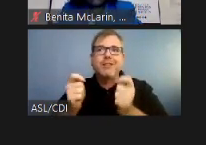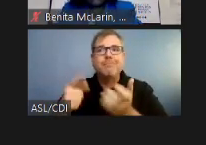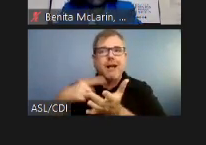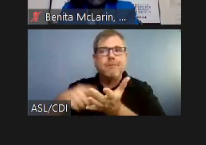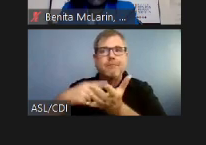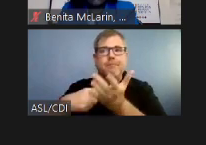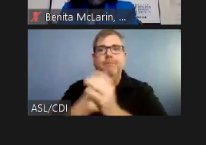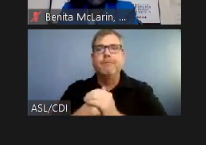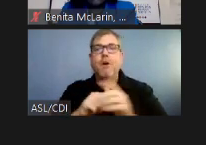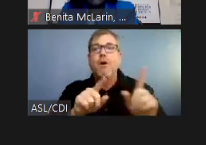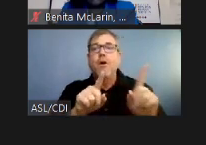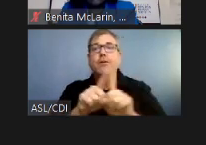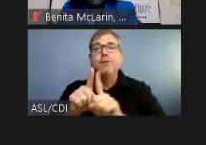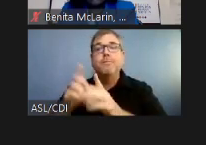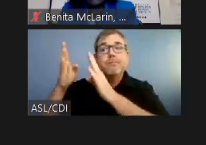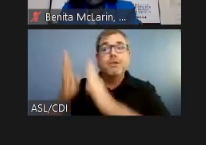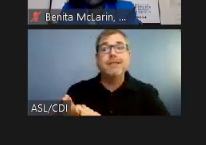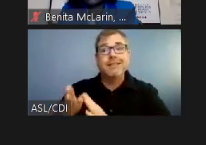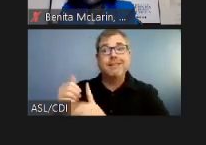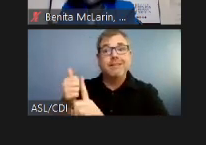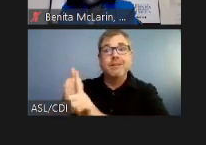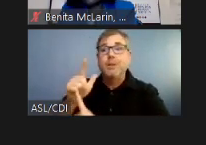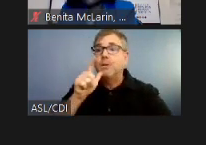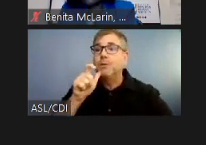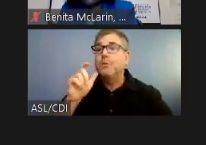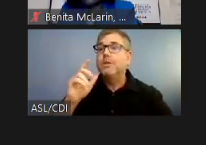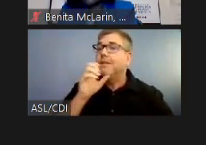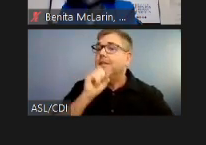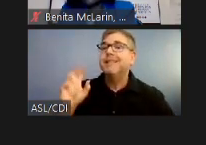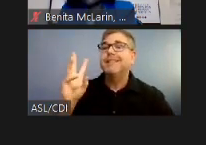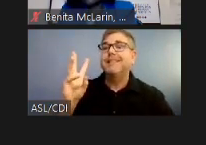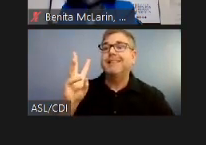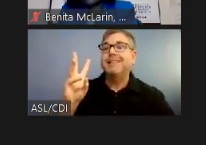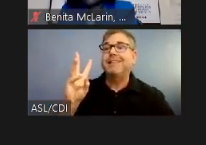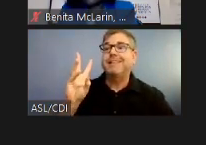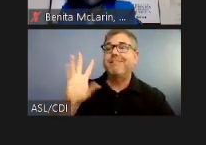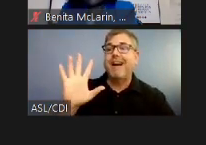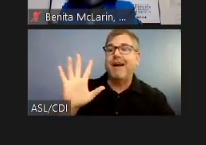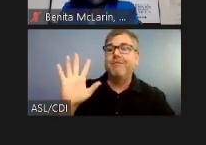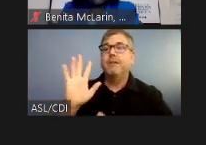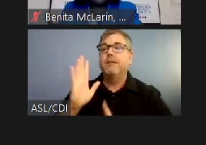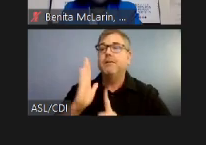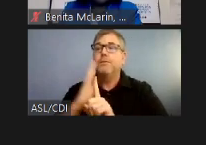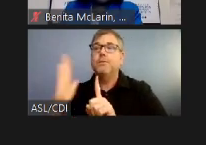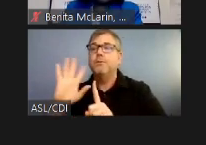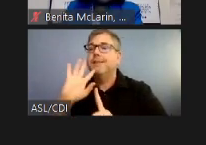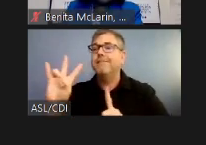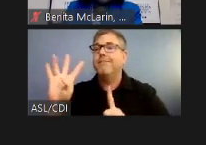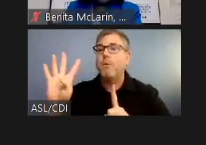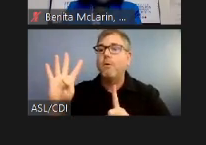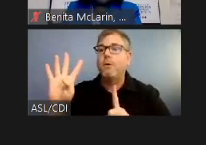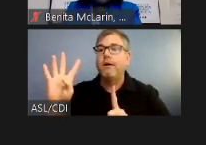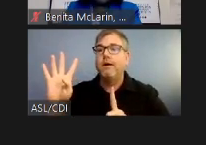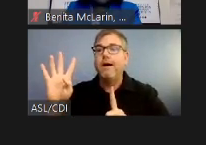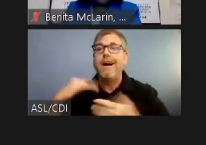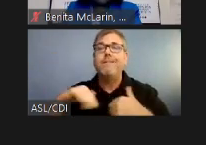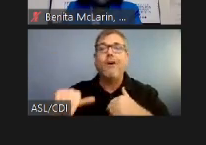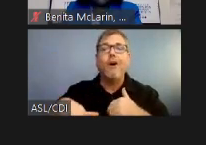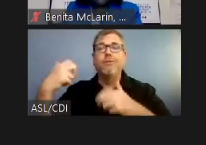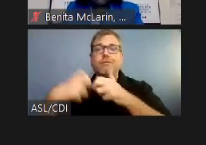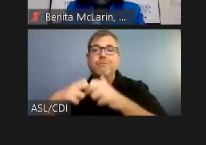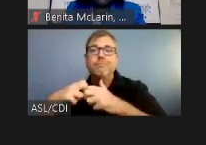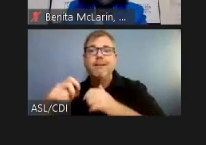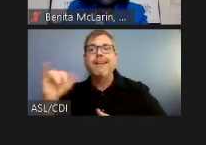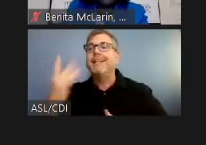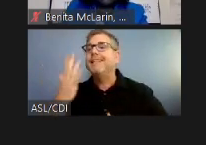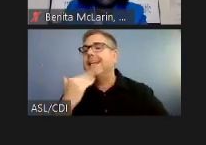call them comorbidities or risk factors, that might get escalated up to a tier 1, but basically you're either going to be in that tier 1